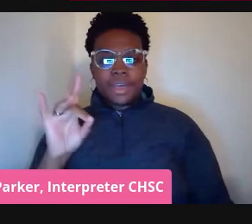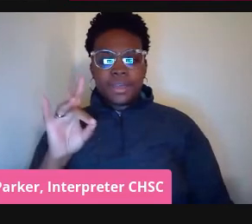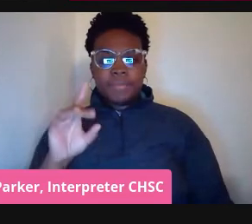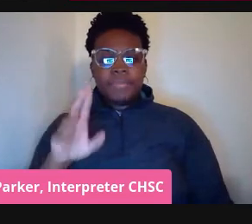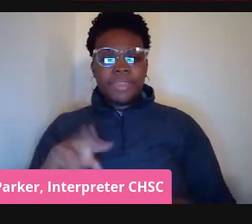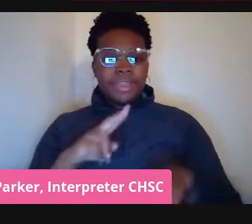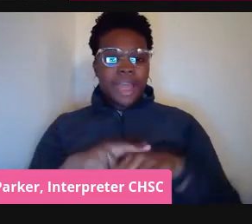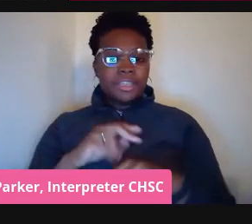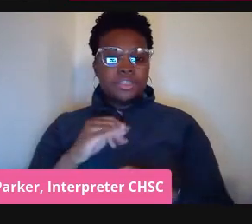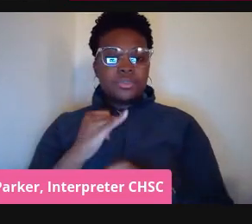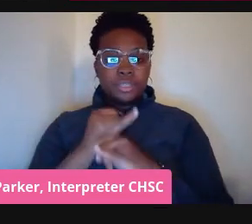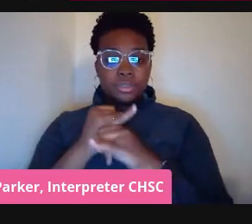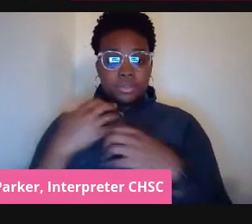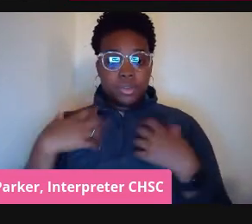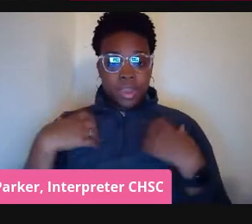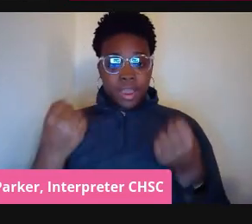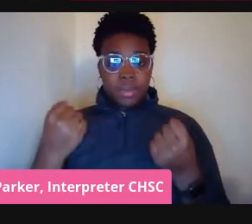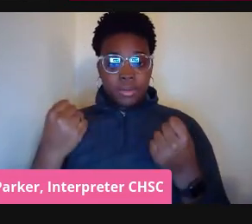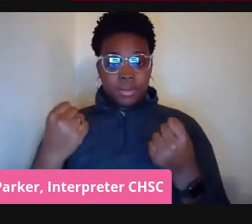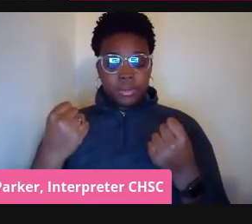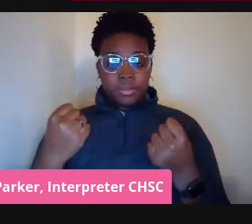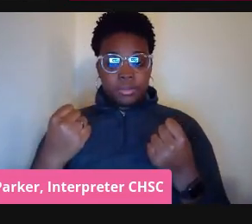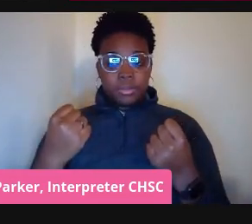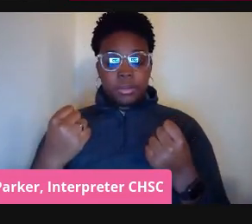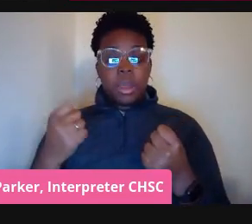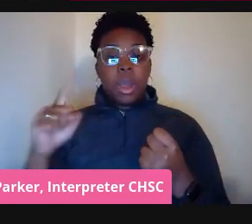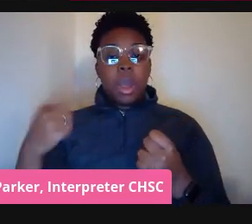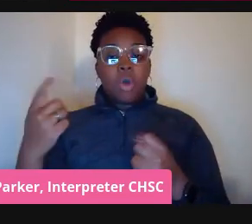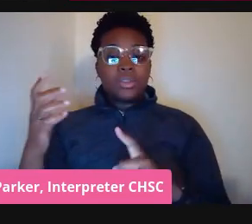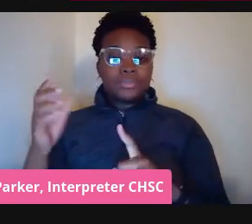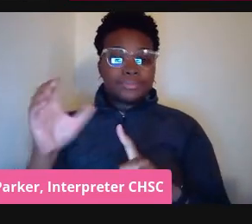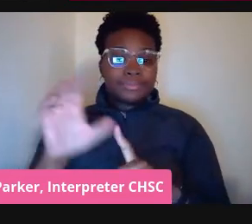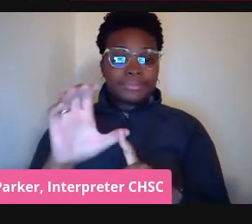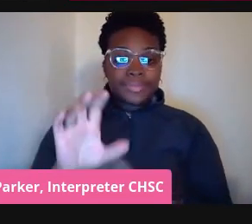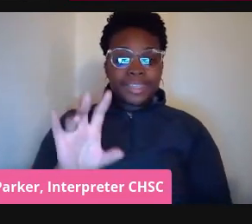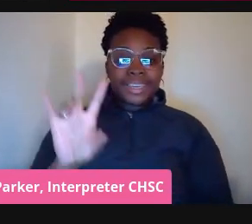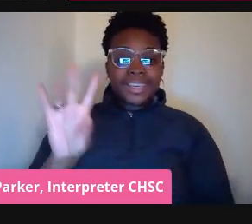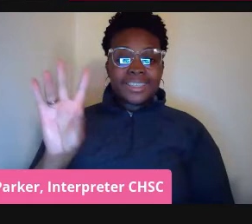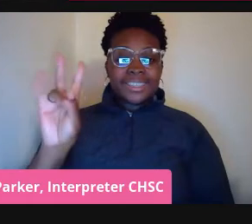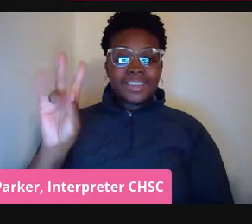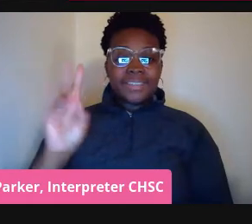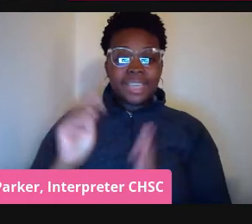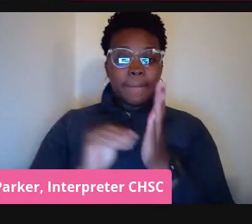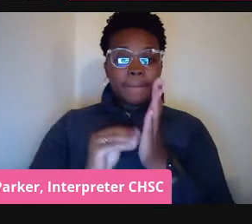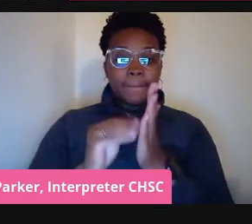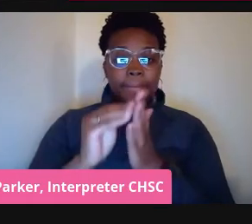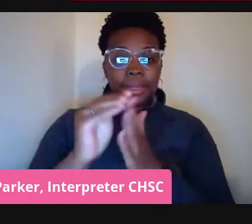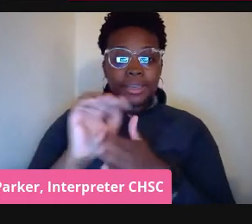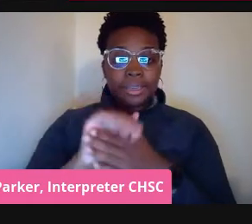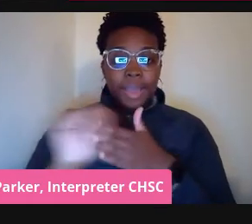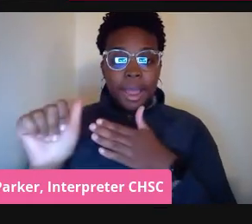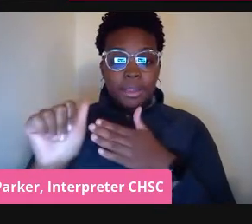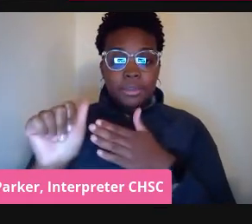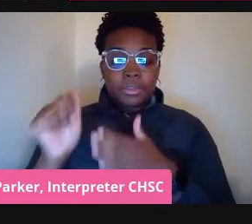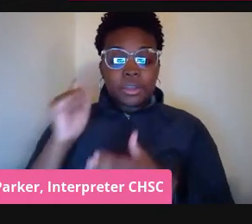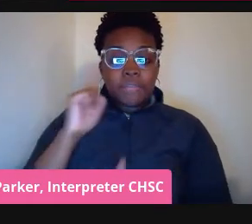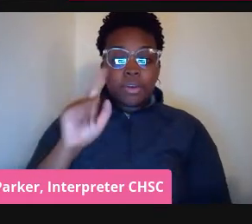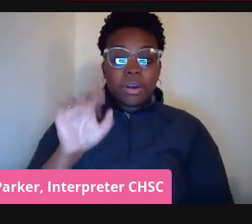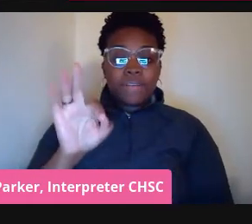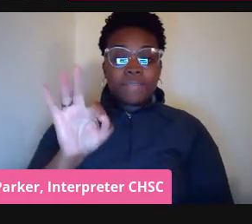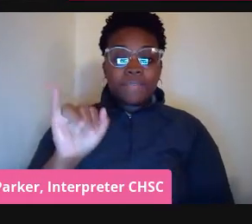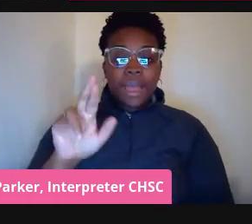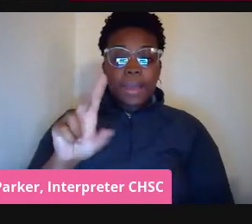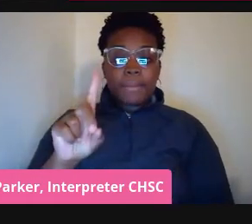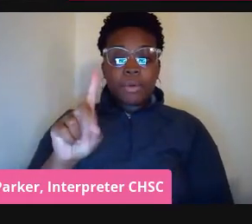National Institute of Health has only been allocated they only allocate $17 million for fibroid research.